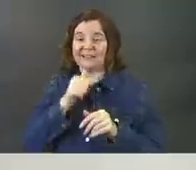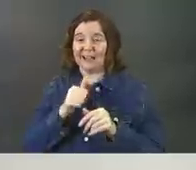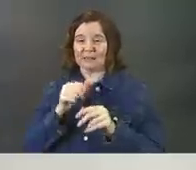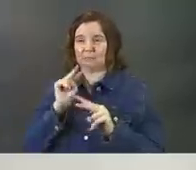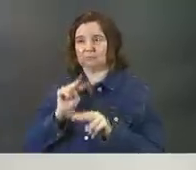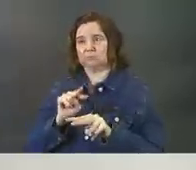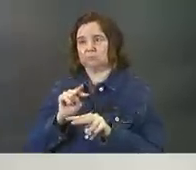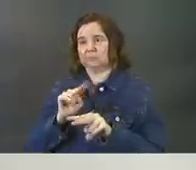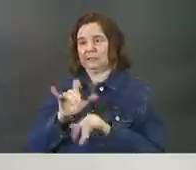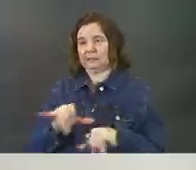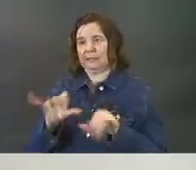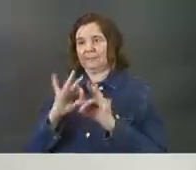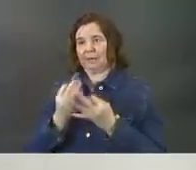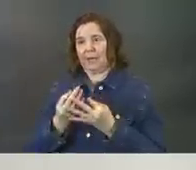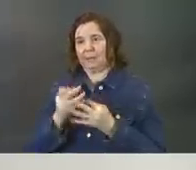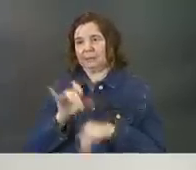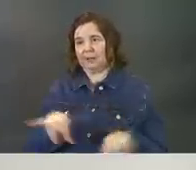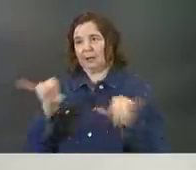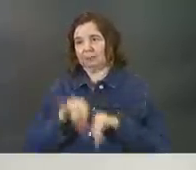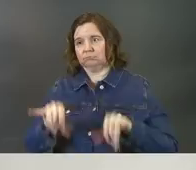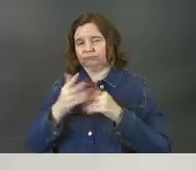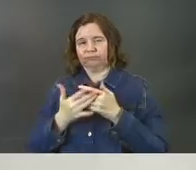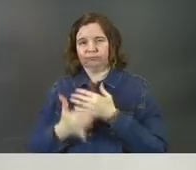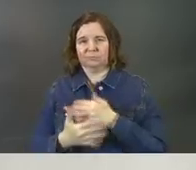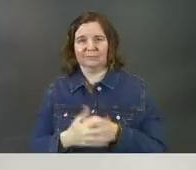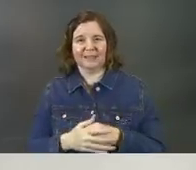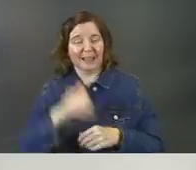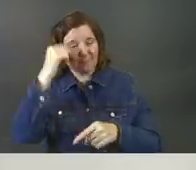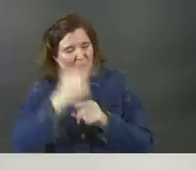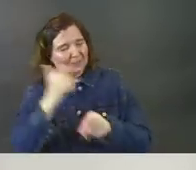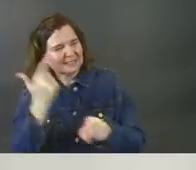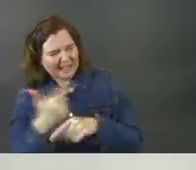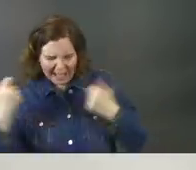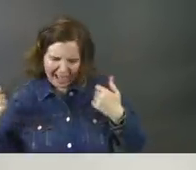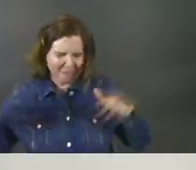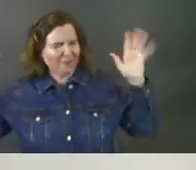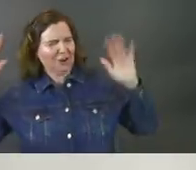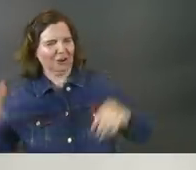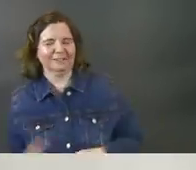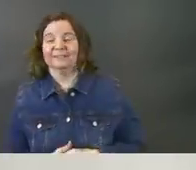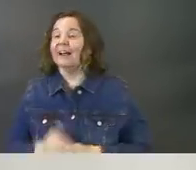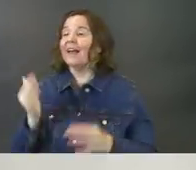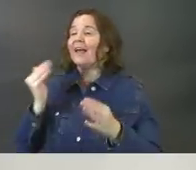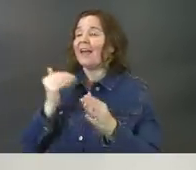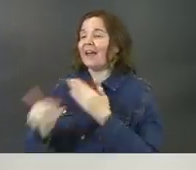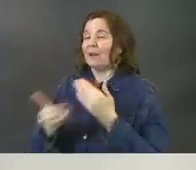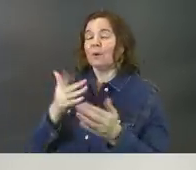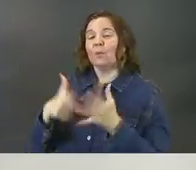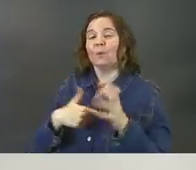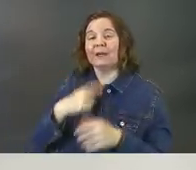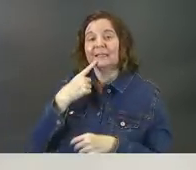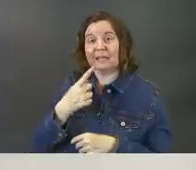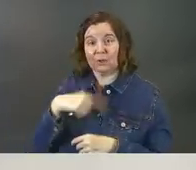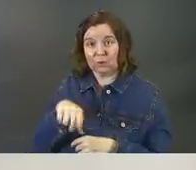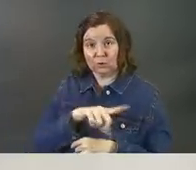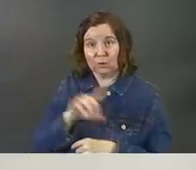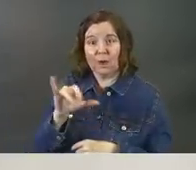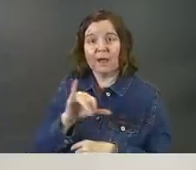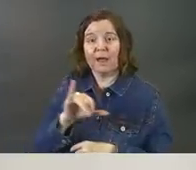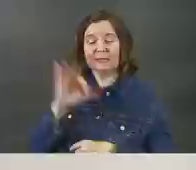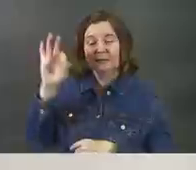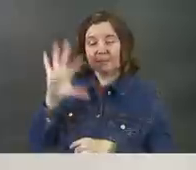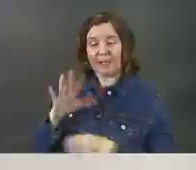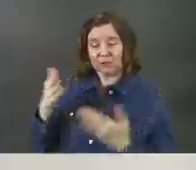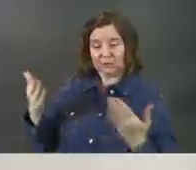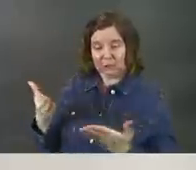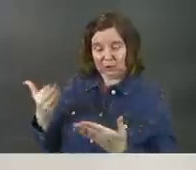just be staring at the same family members you've been staring at for the last 8 weeks. God bless them, right? What I want to say to you as a